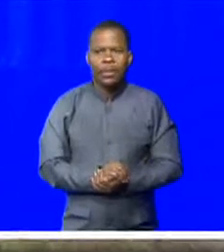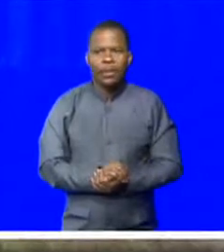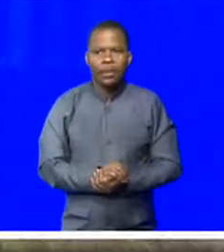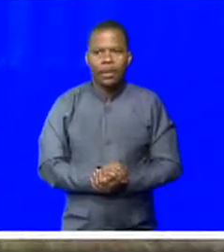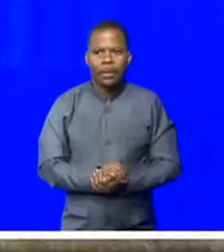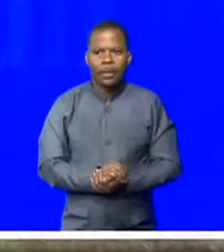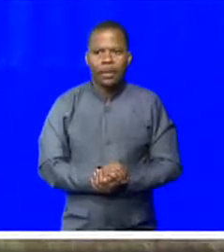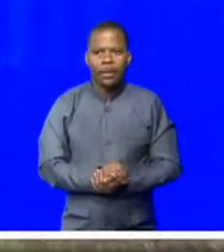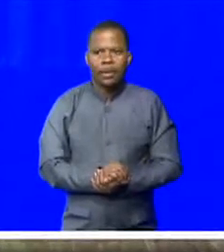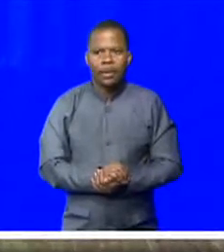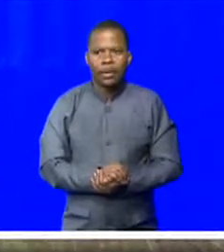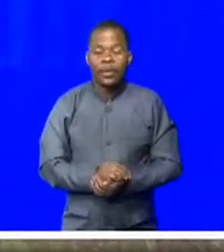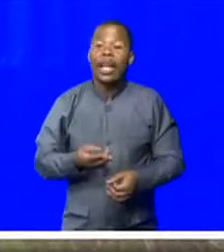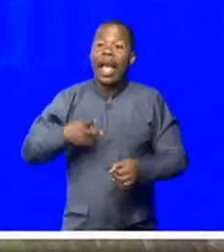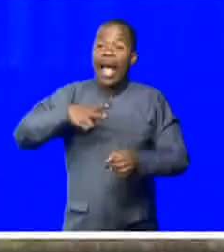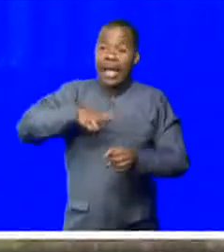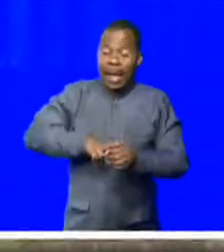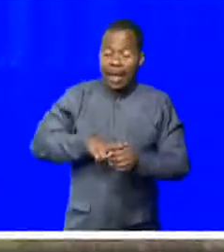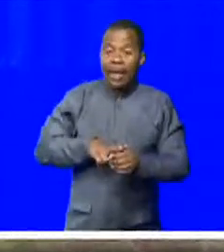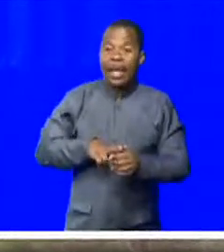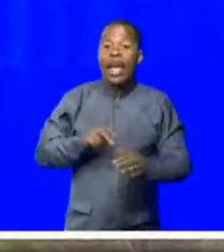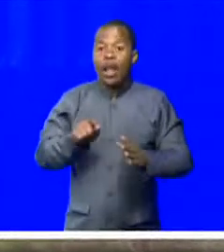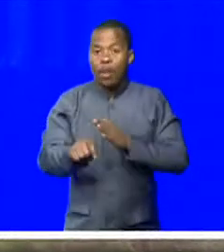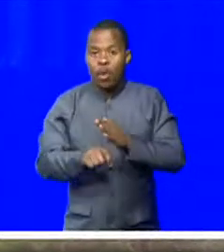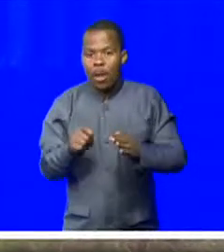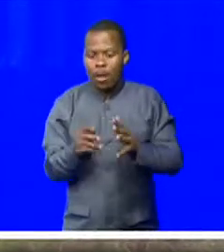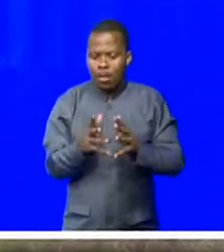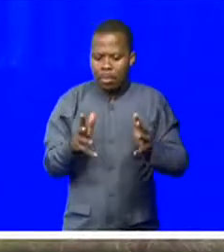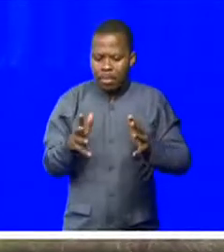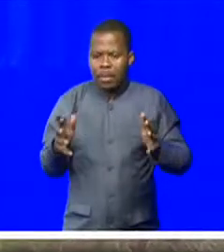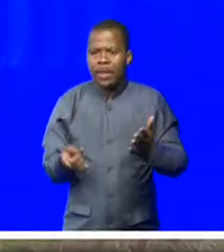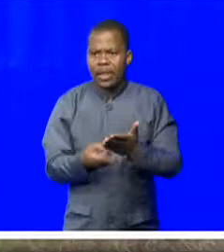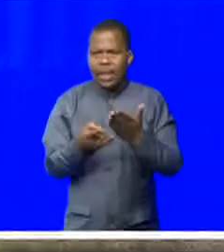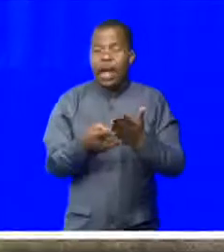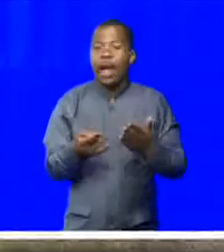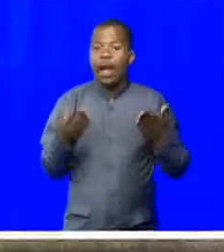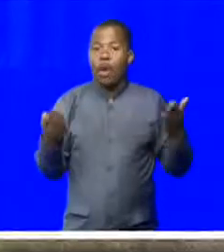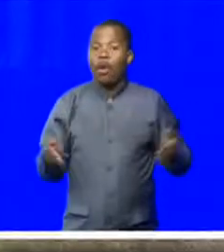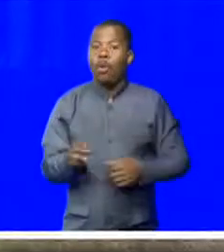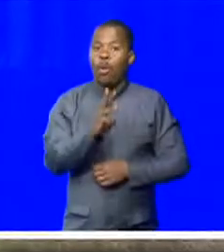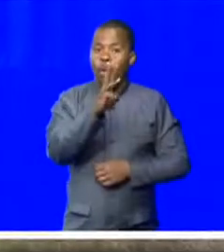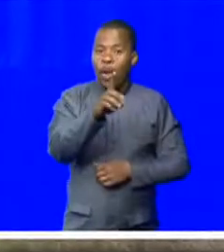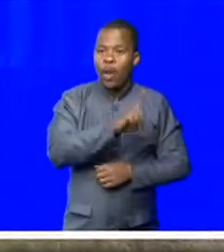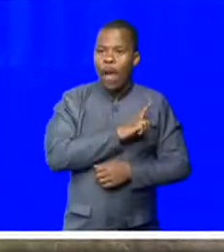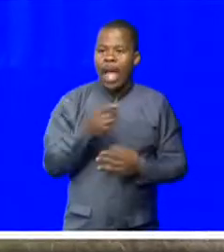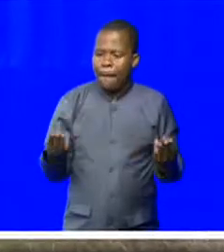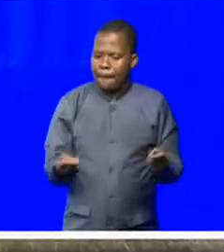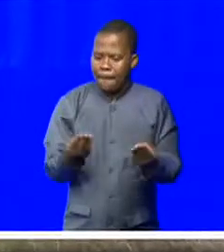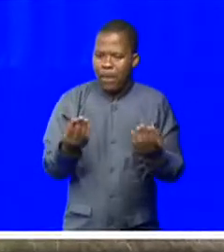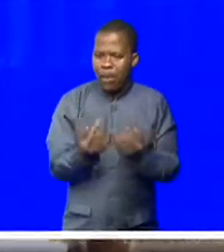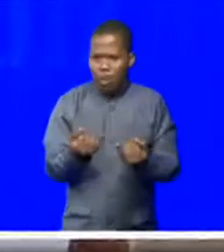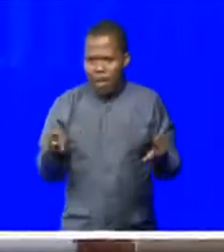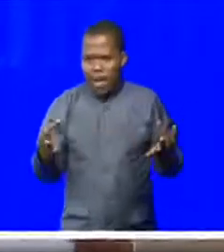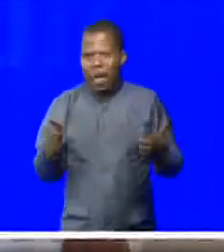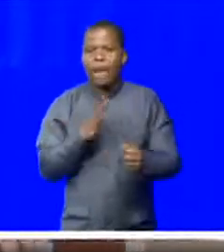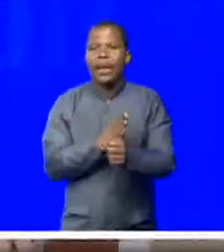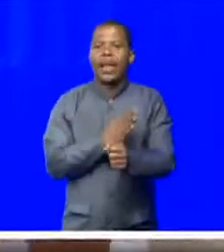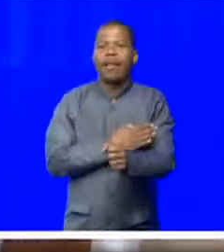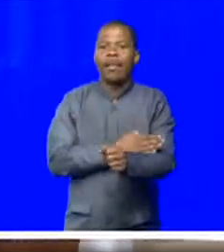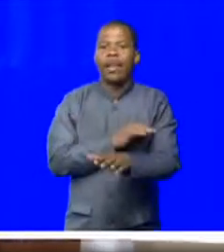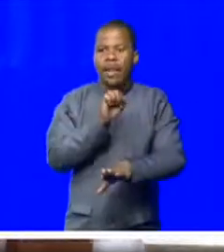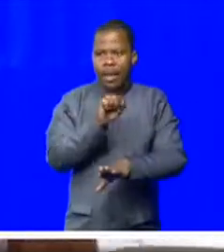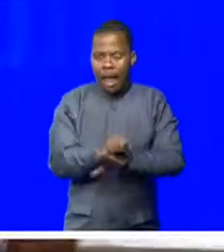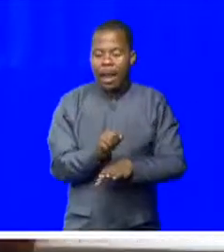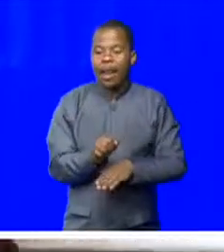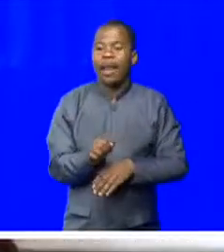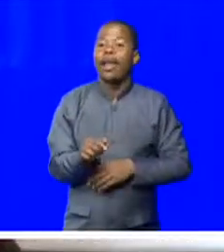about. If we can expand this to those that do not have a job, I think that already is a start. One of Amaswat